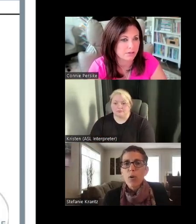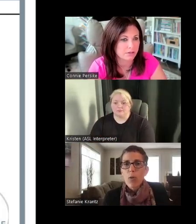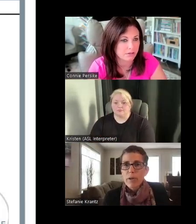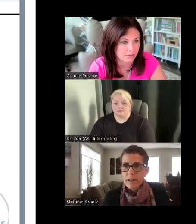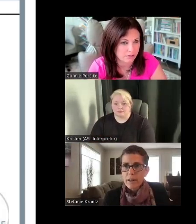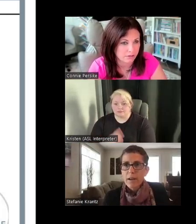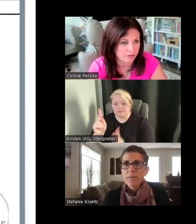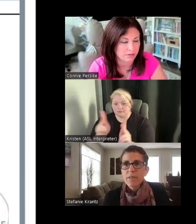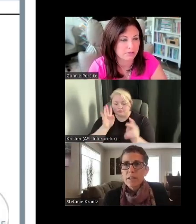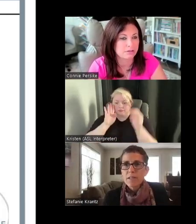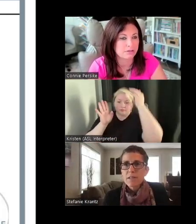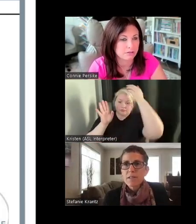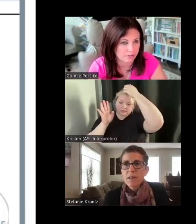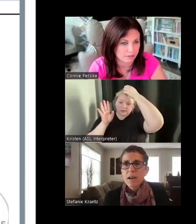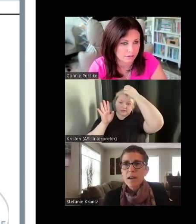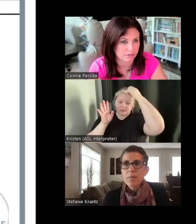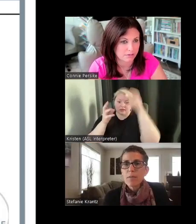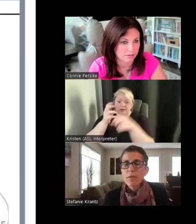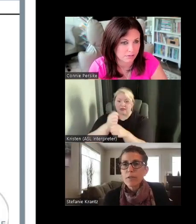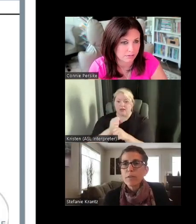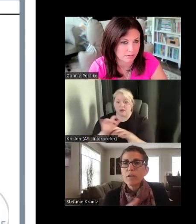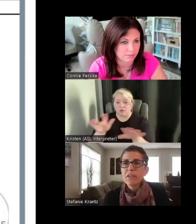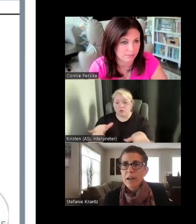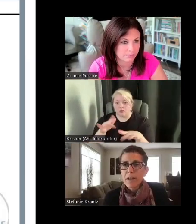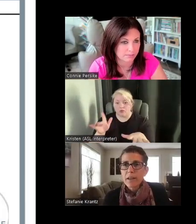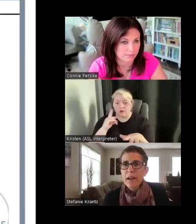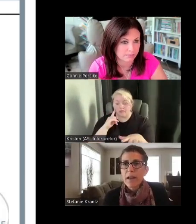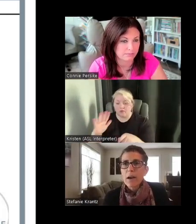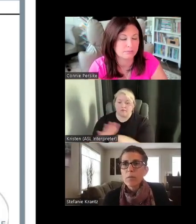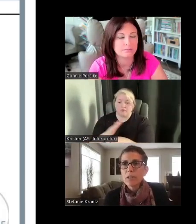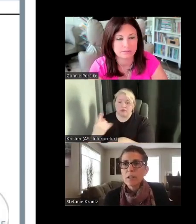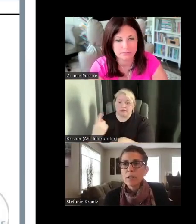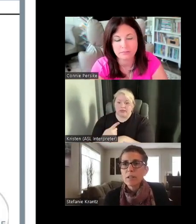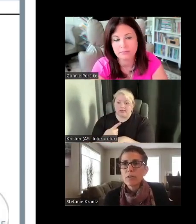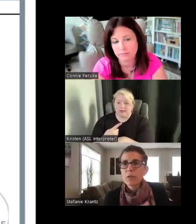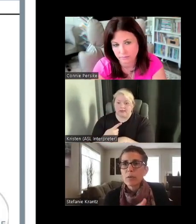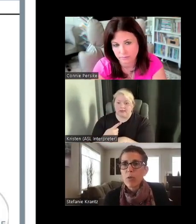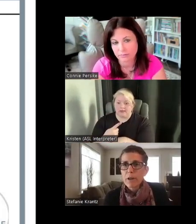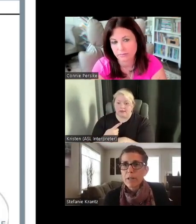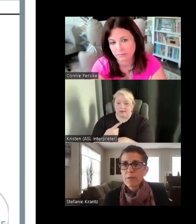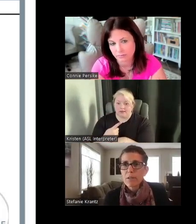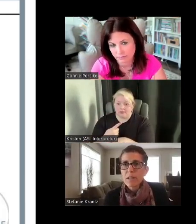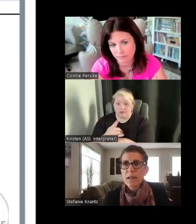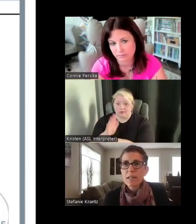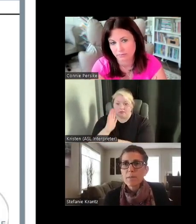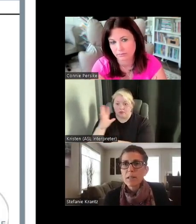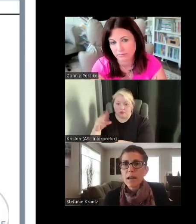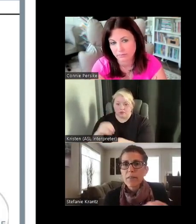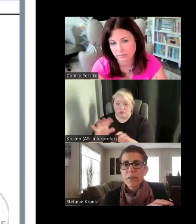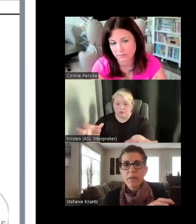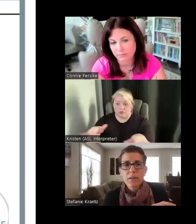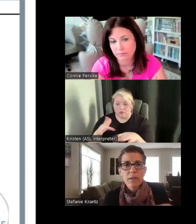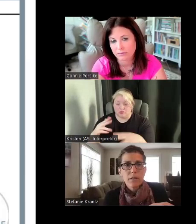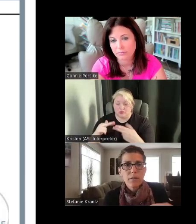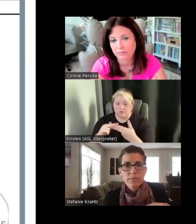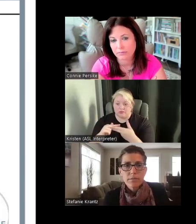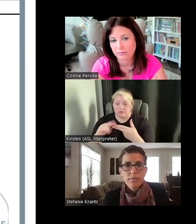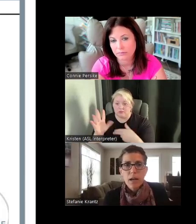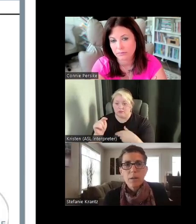is a recording of this, the full day, and that will include the recording of your slides, but not